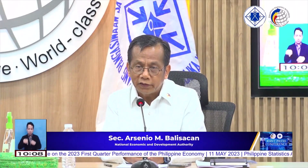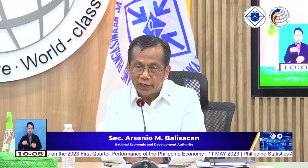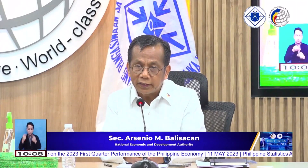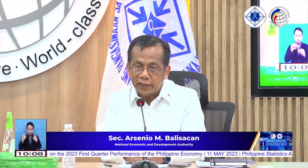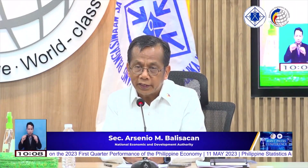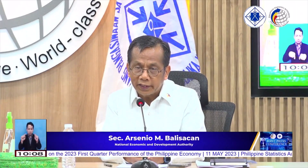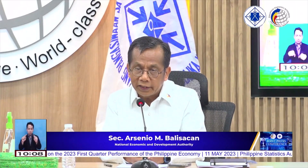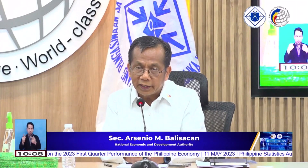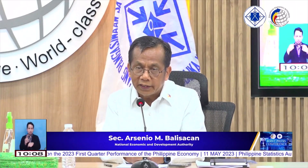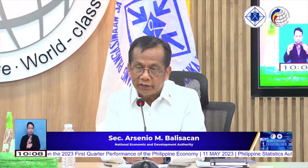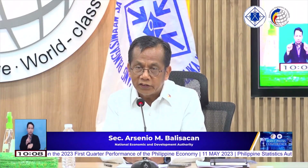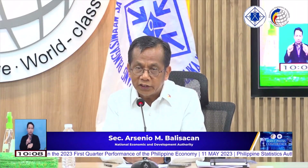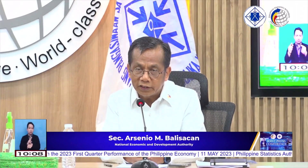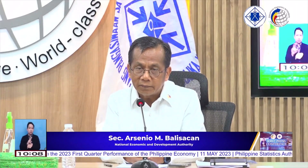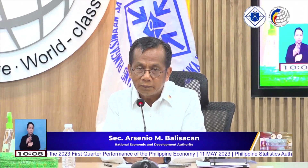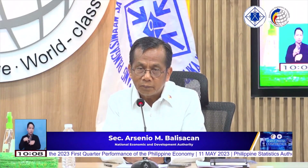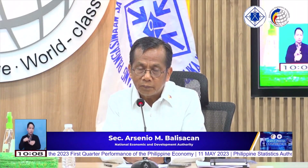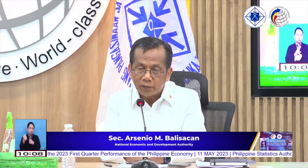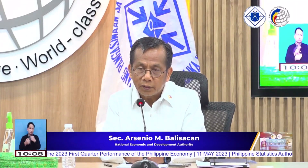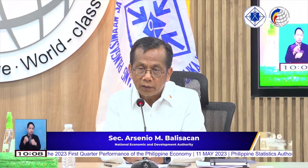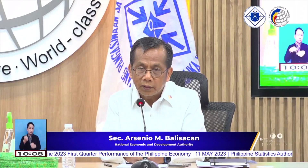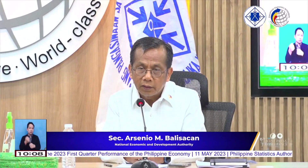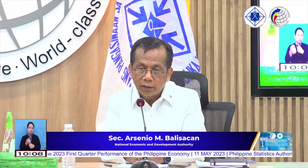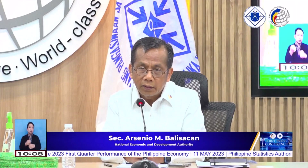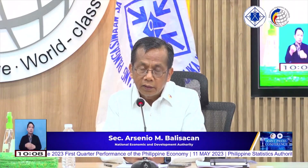navigate it again this year.